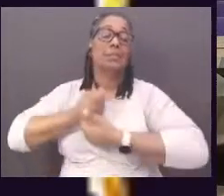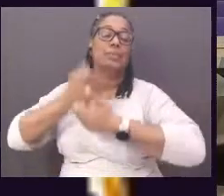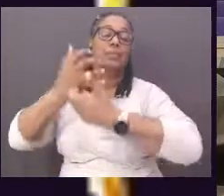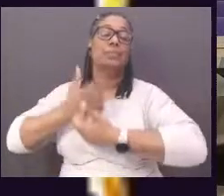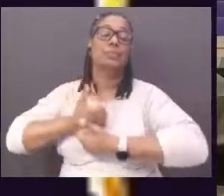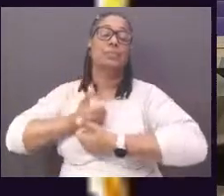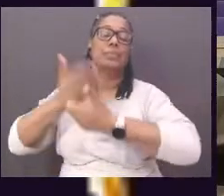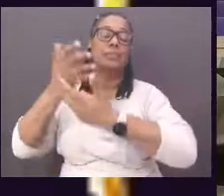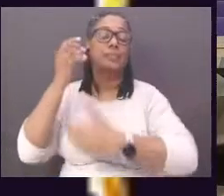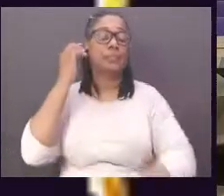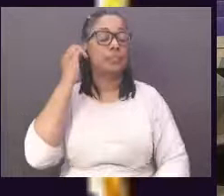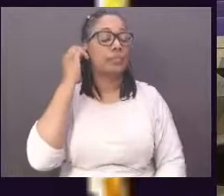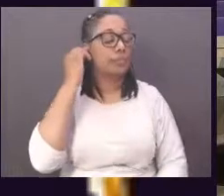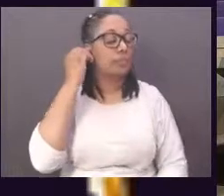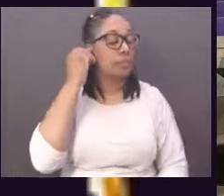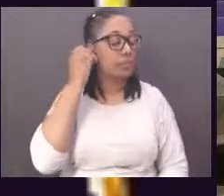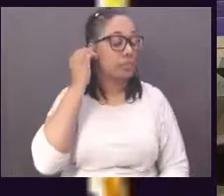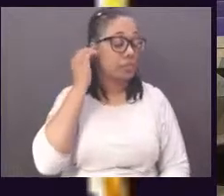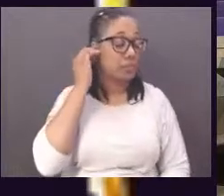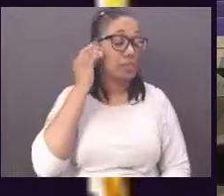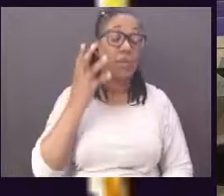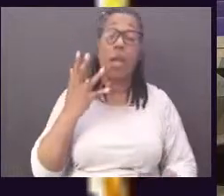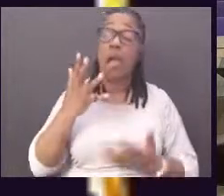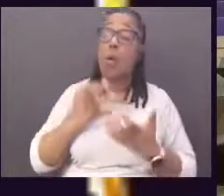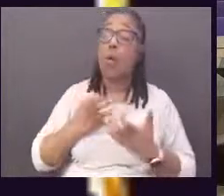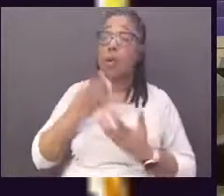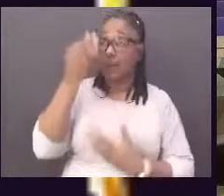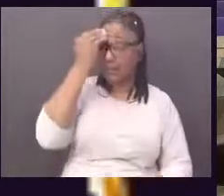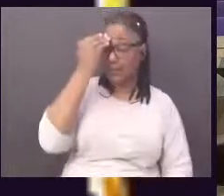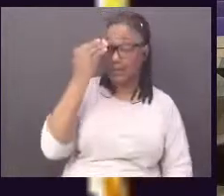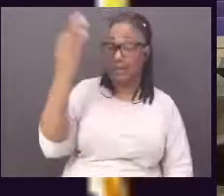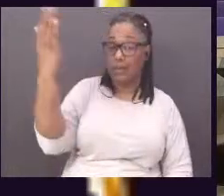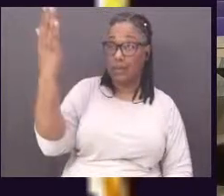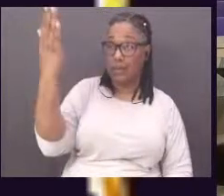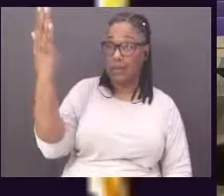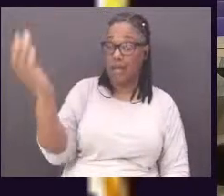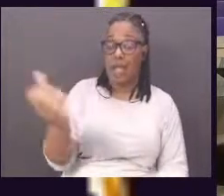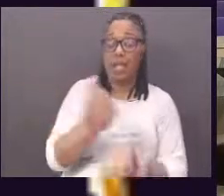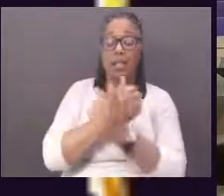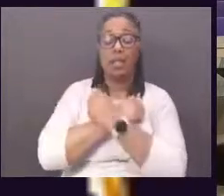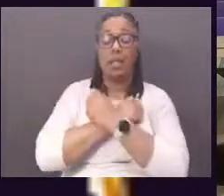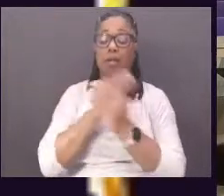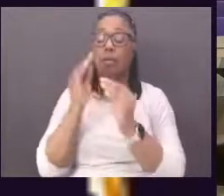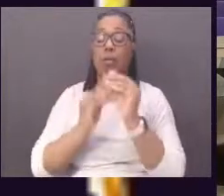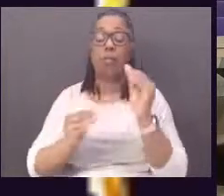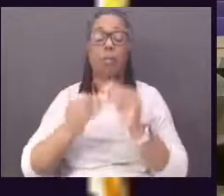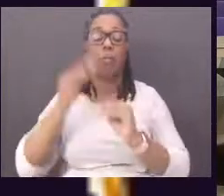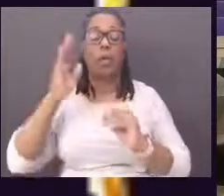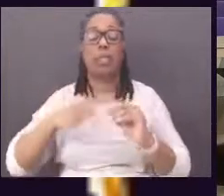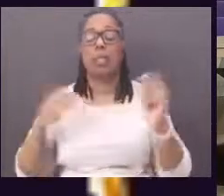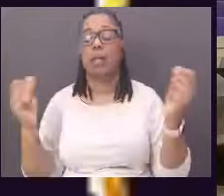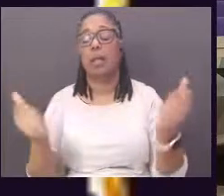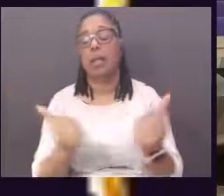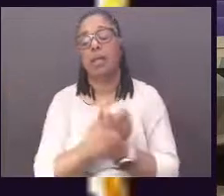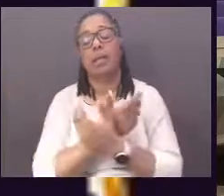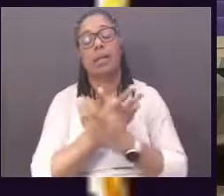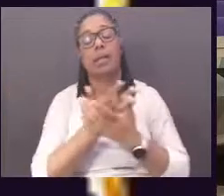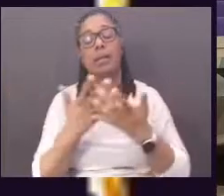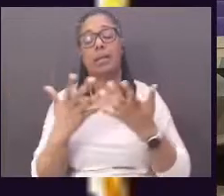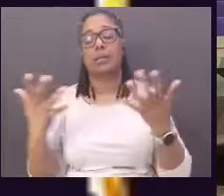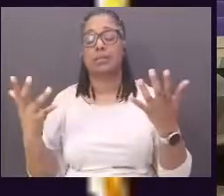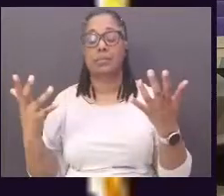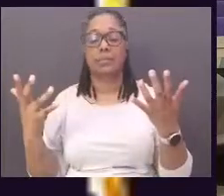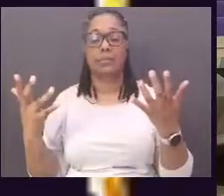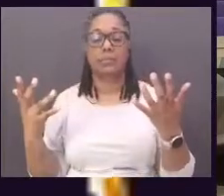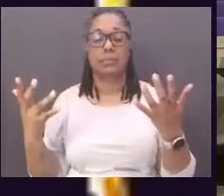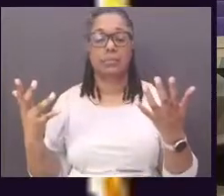I want to say that Lord, I love you more than